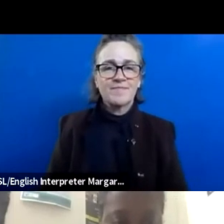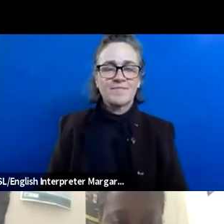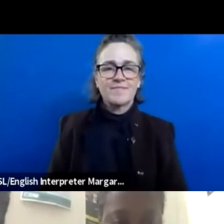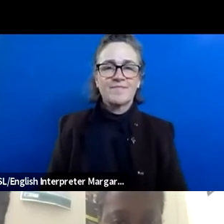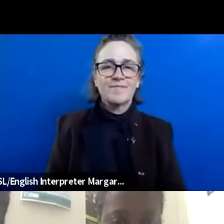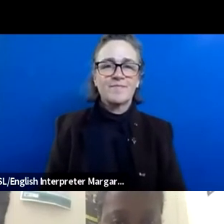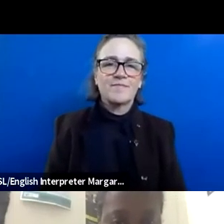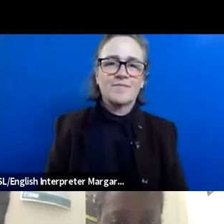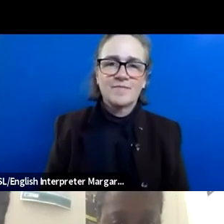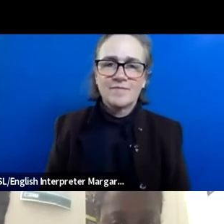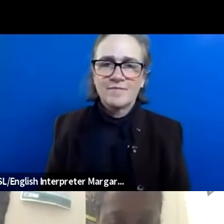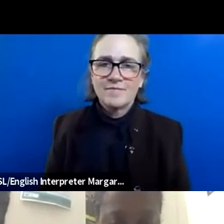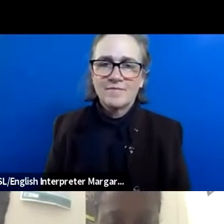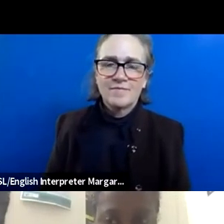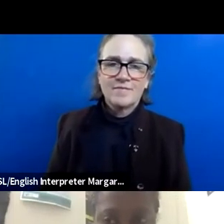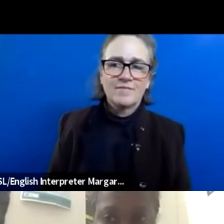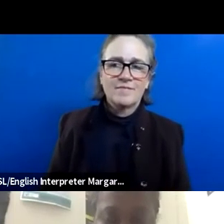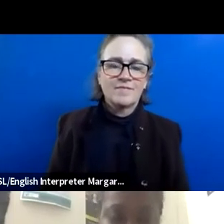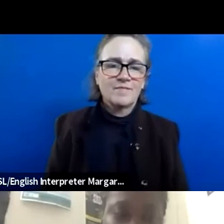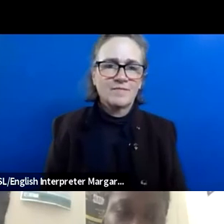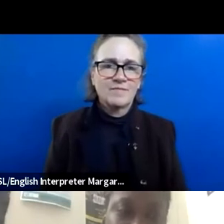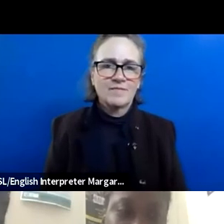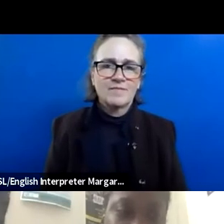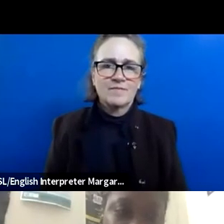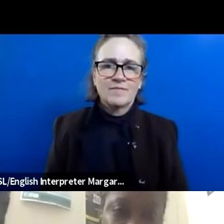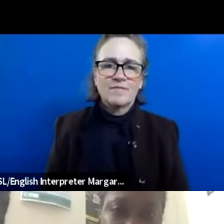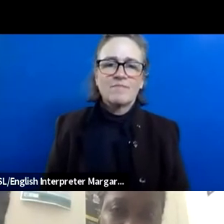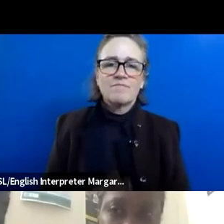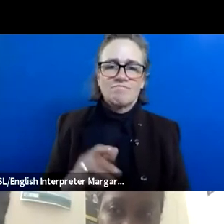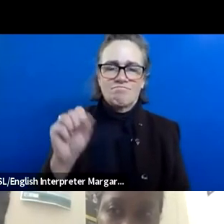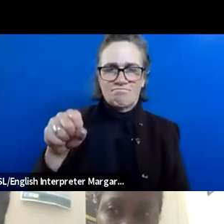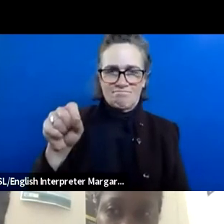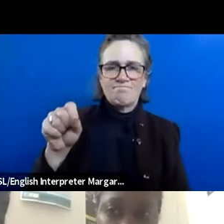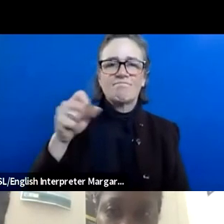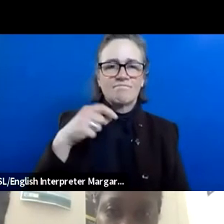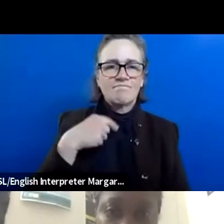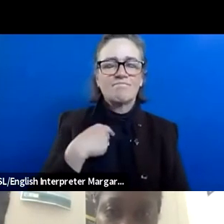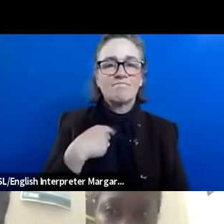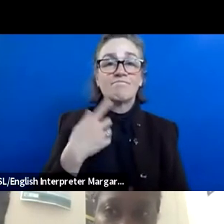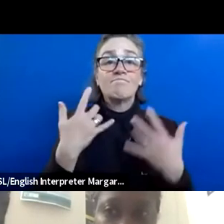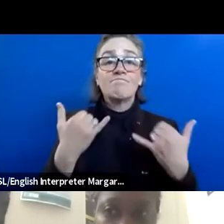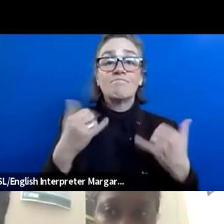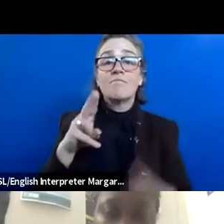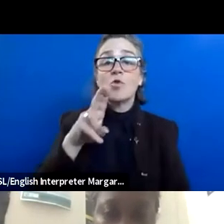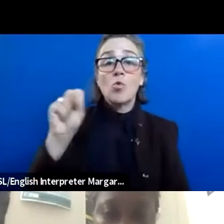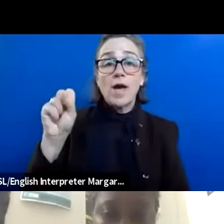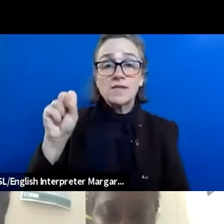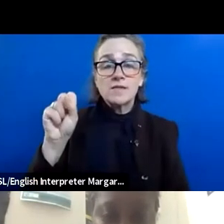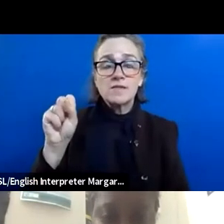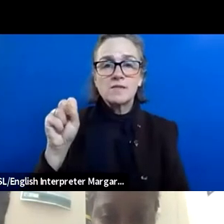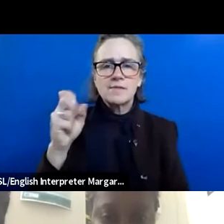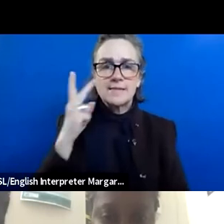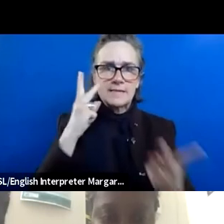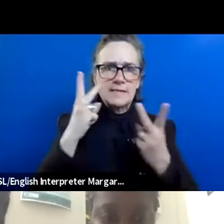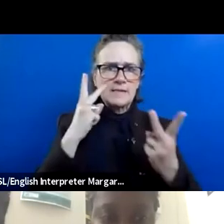Bueno, yo creo que lo que está pasando hoy con el movimiento de los Estados Unidos es importante en darle valor al voto.